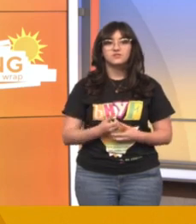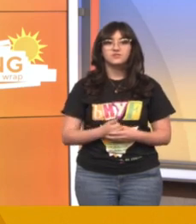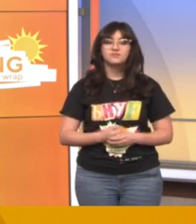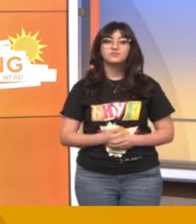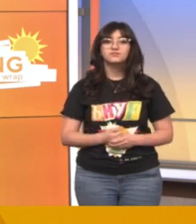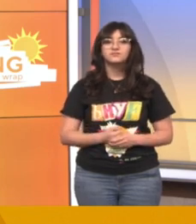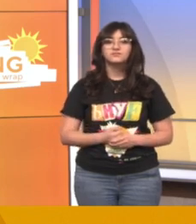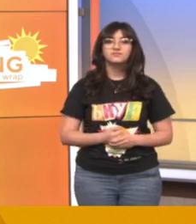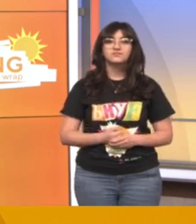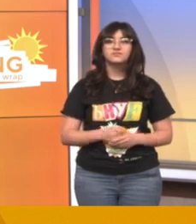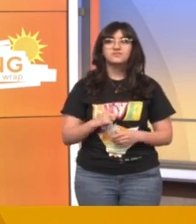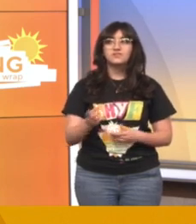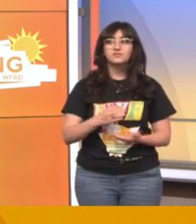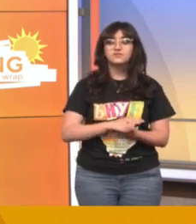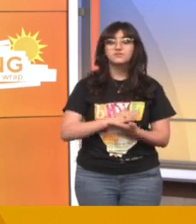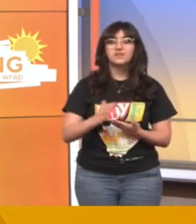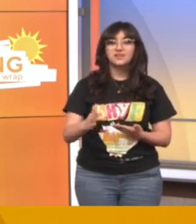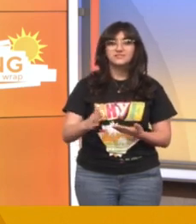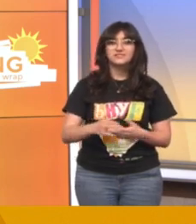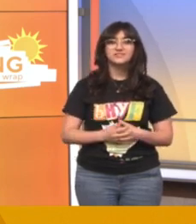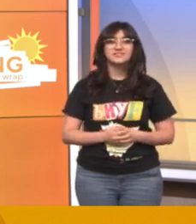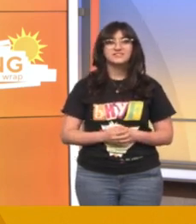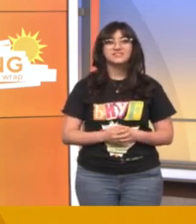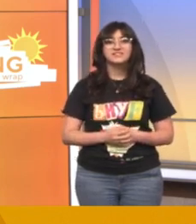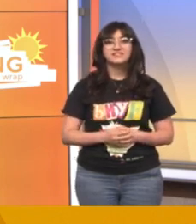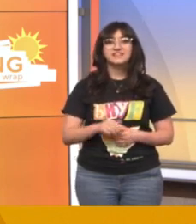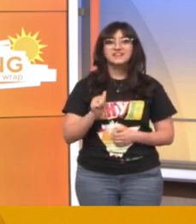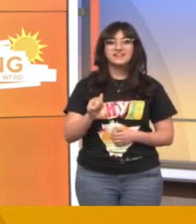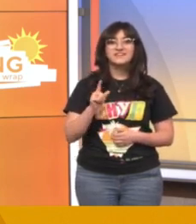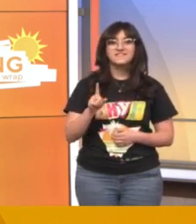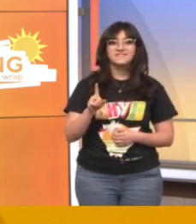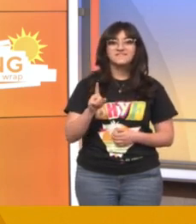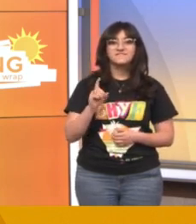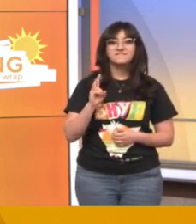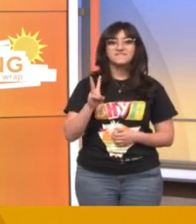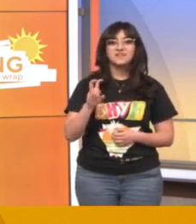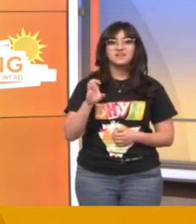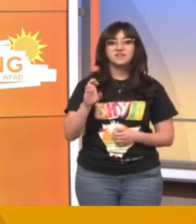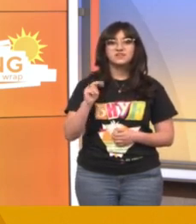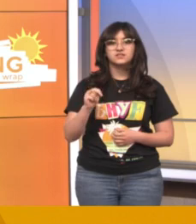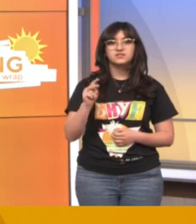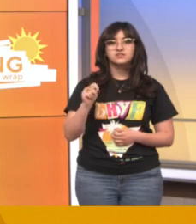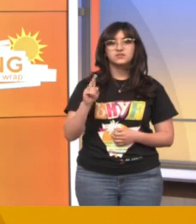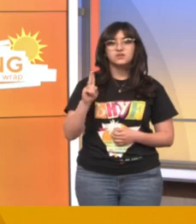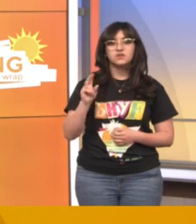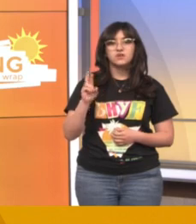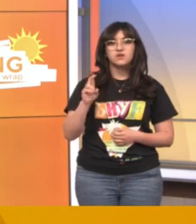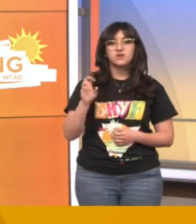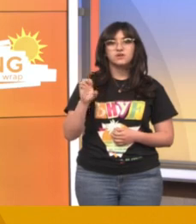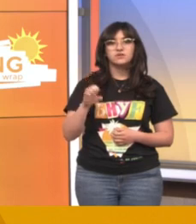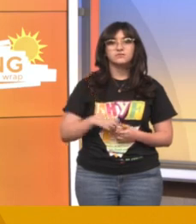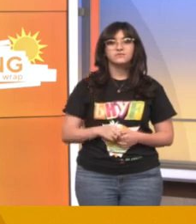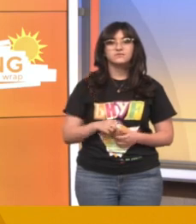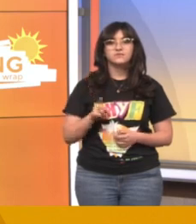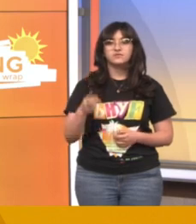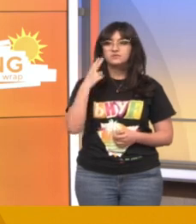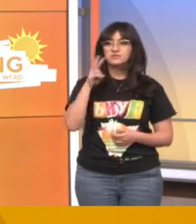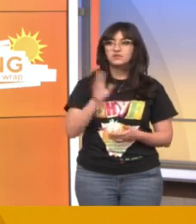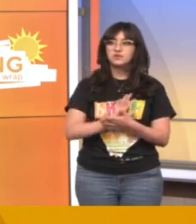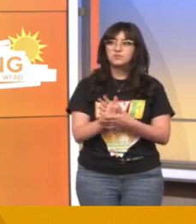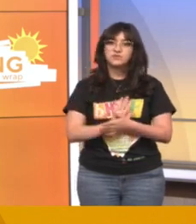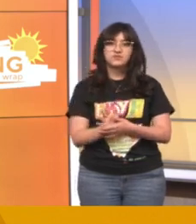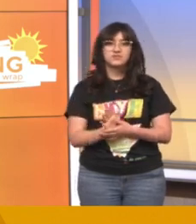I mean, it's coming to an end now, but it must have been quite an adventure for you to work with all of the original cast too. And you saw the original movie too, right? Of course. I've